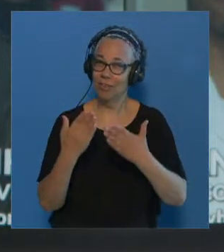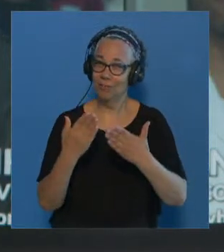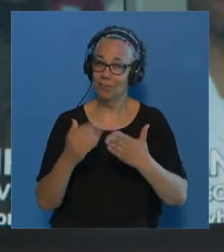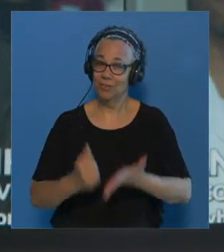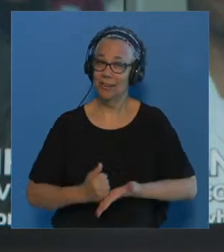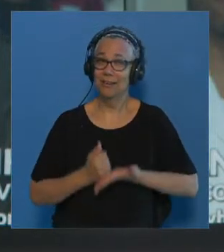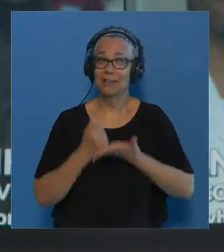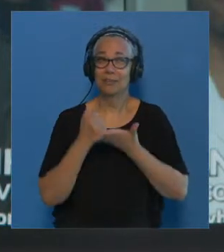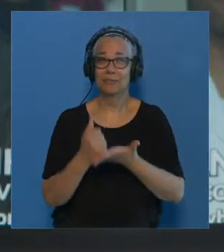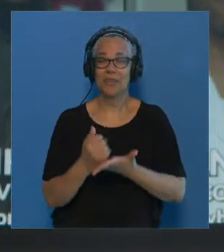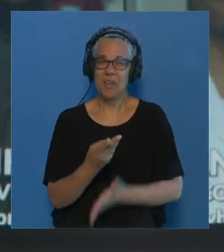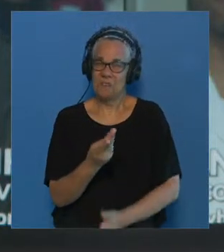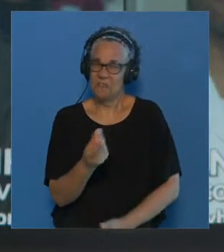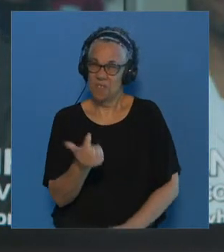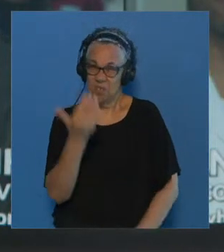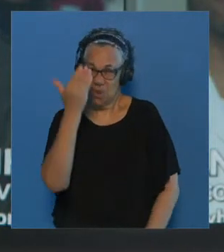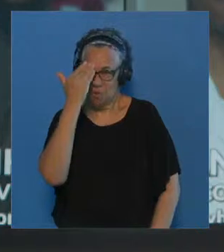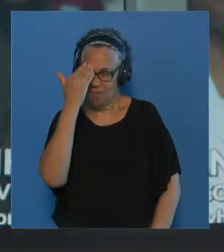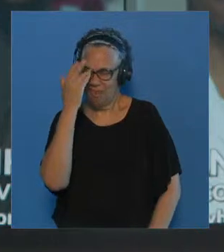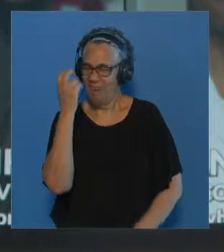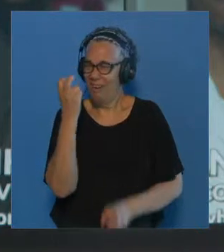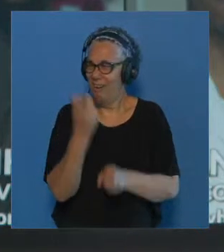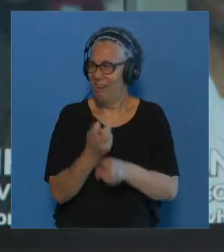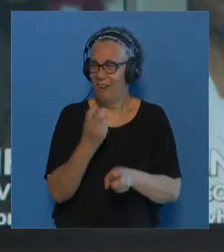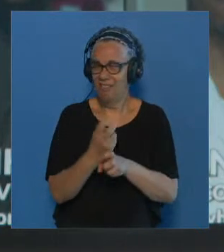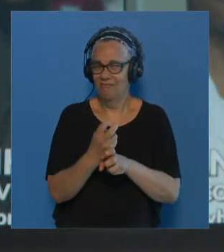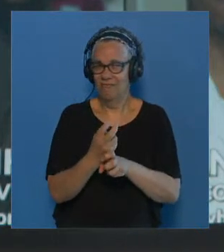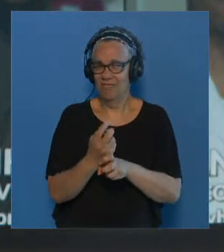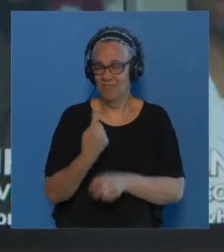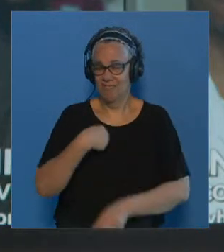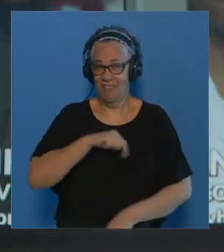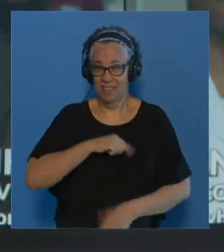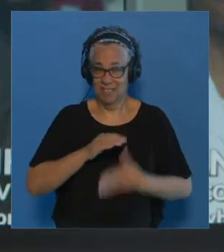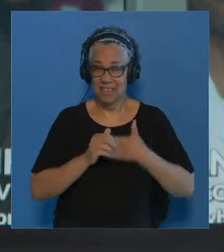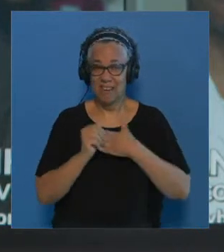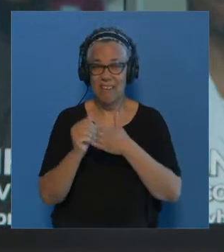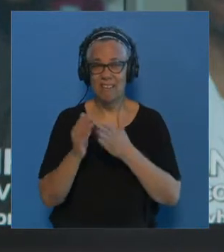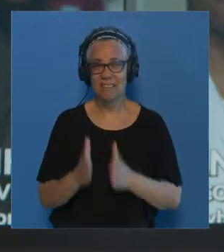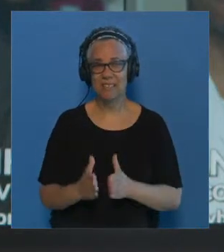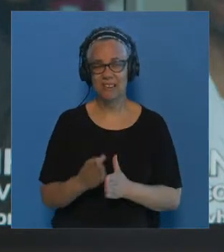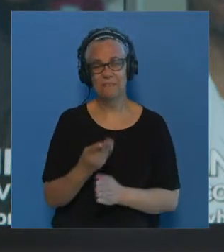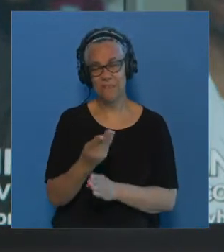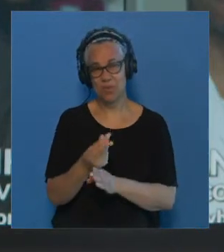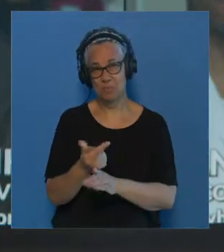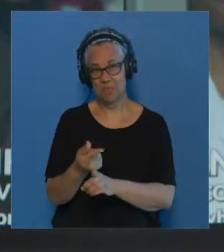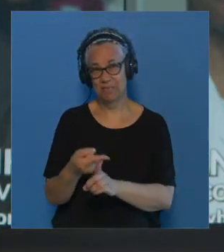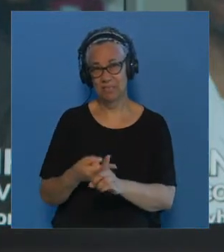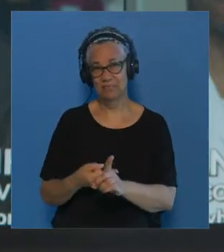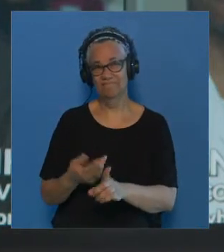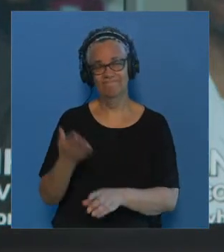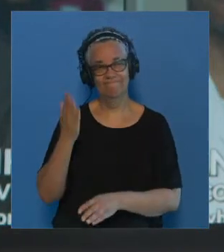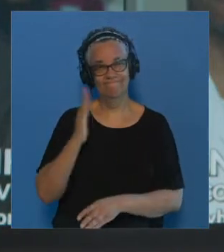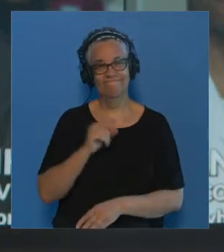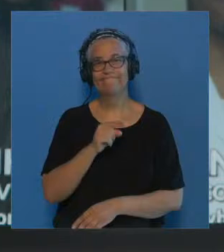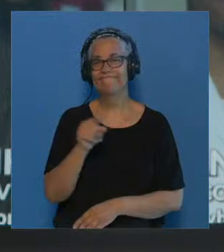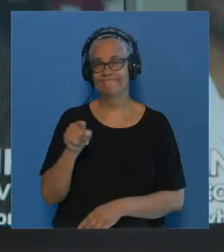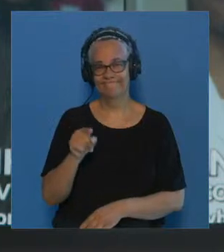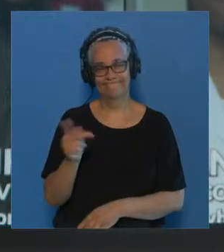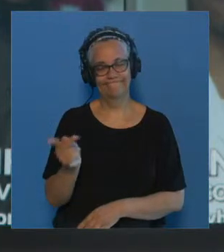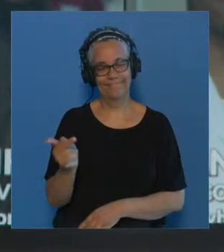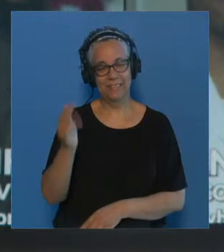because few know how difficult it has been for those of us in leadership over the past few months, but they know what it feels